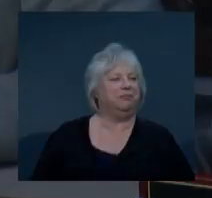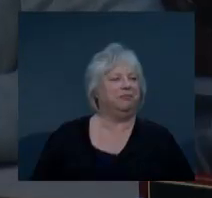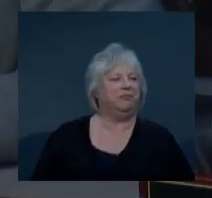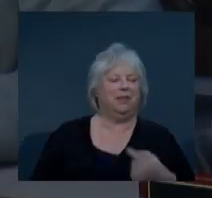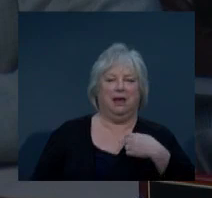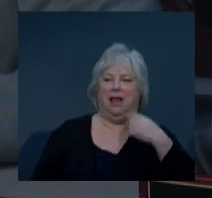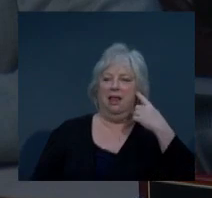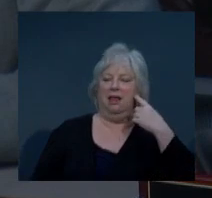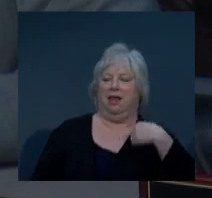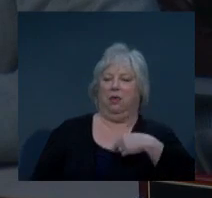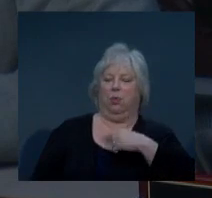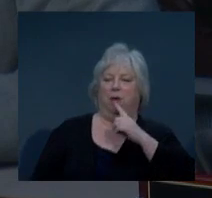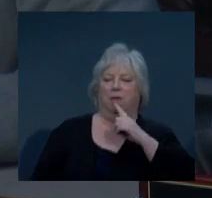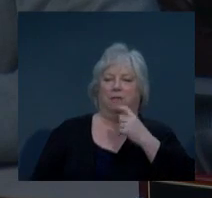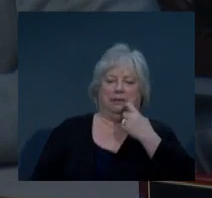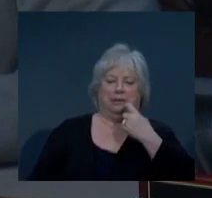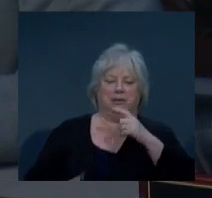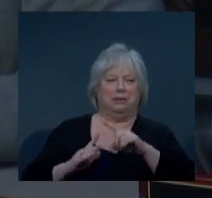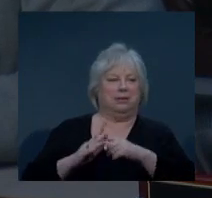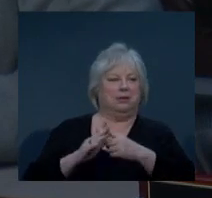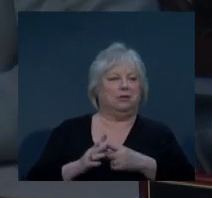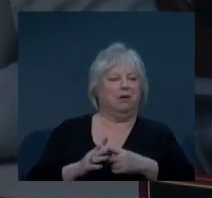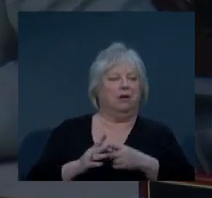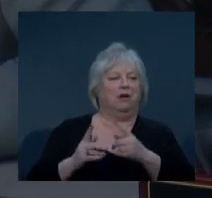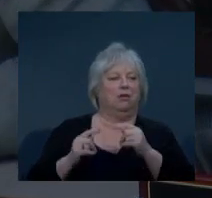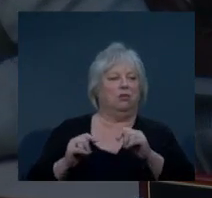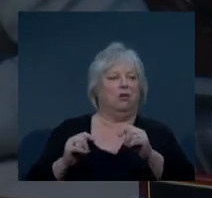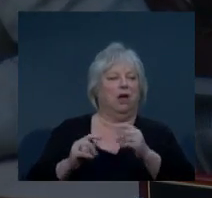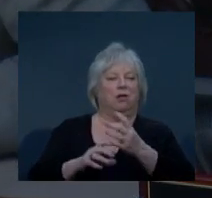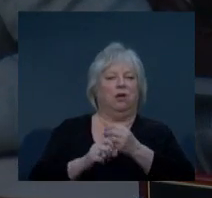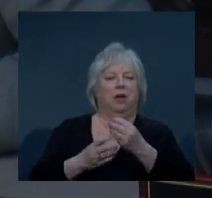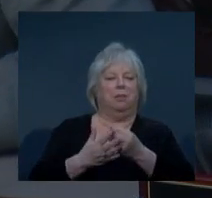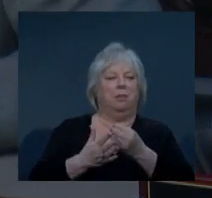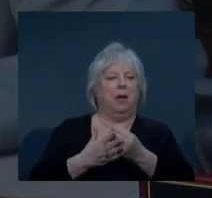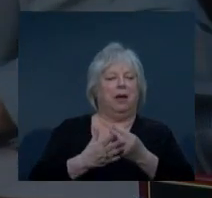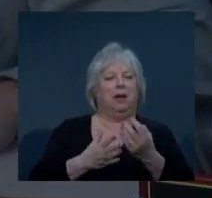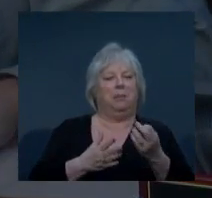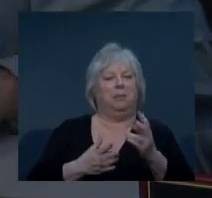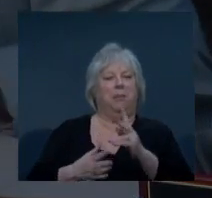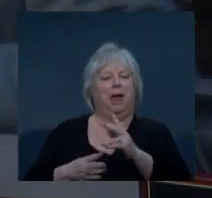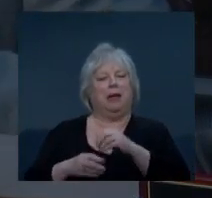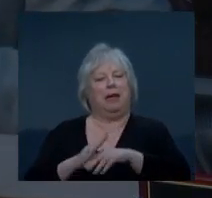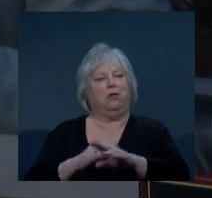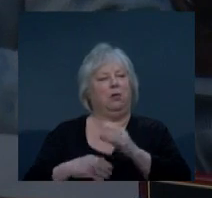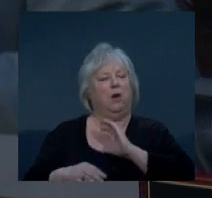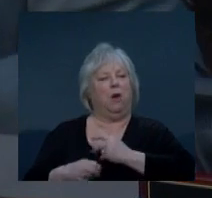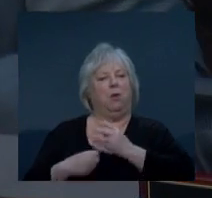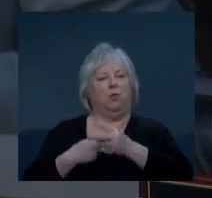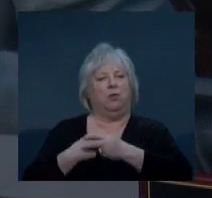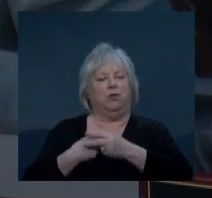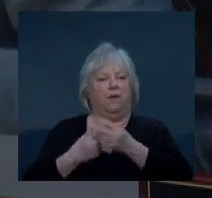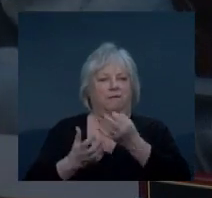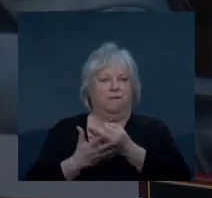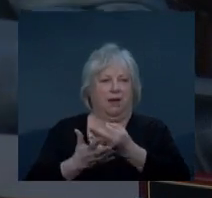I think we've just started trying to get money back into our reserve fund, the